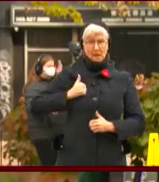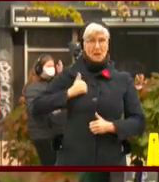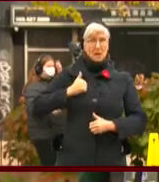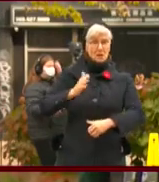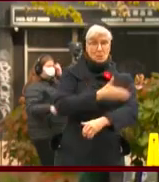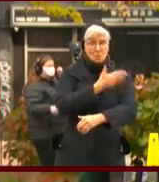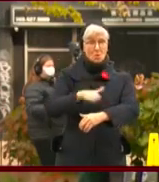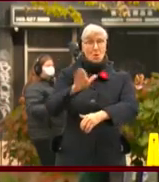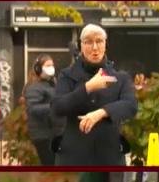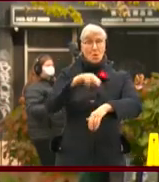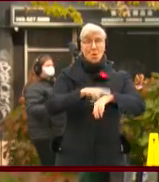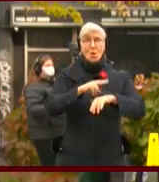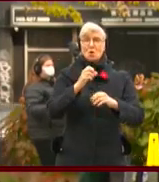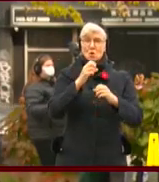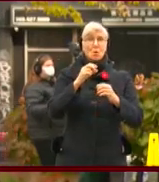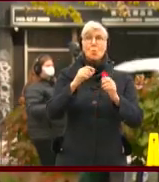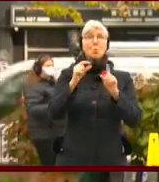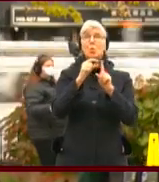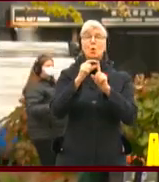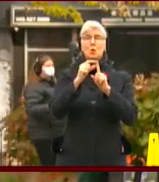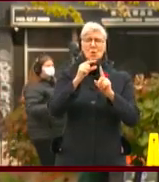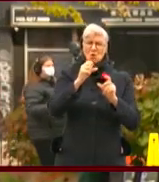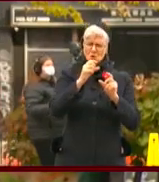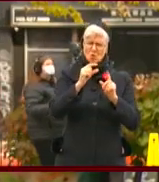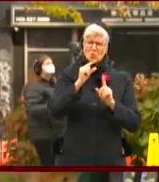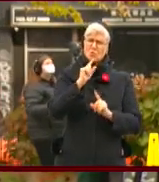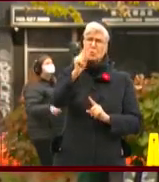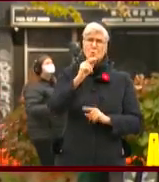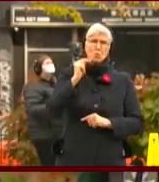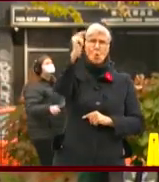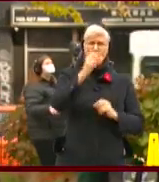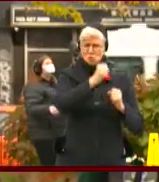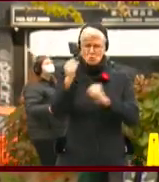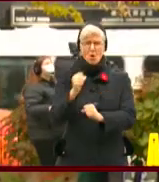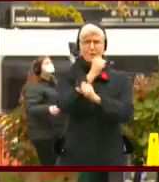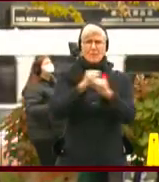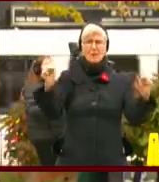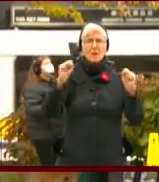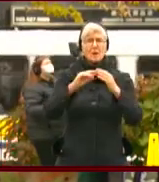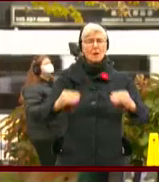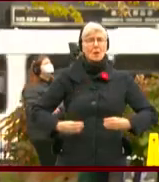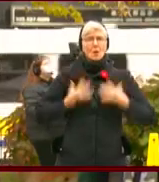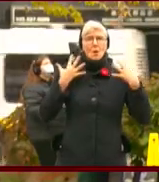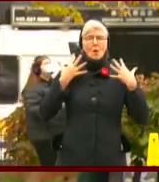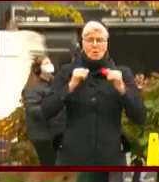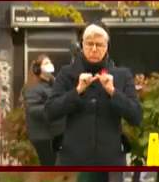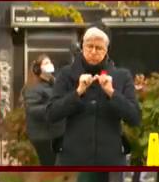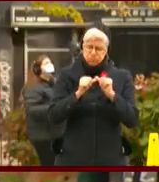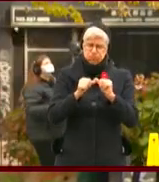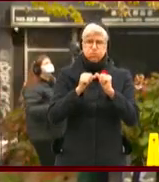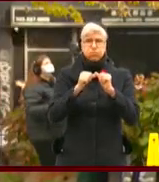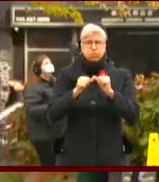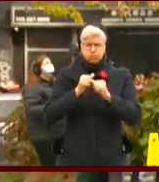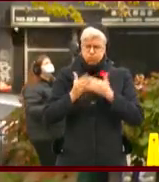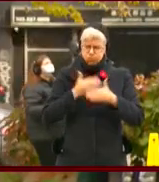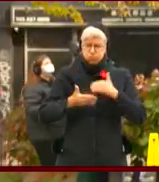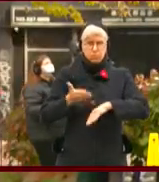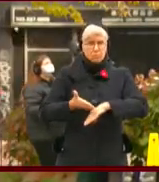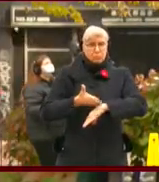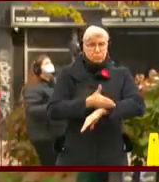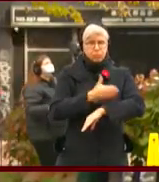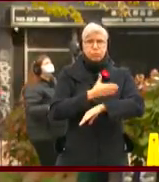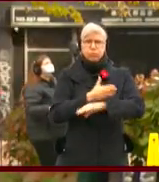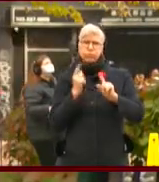true North, strong and free. It invokes admiration and inspires us to surpass ourselves and be better than we